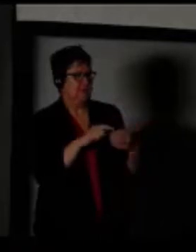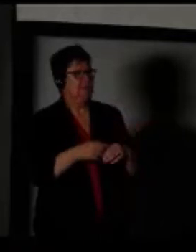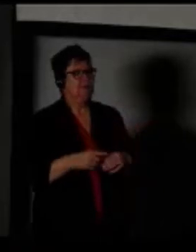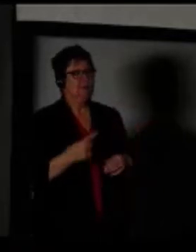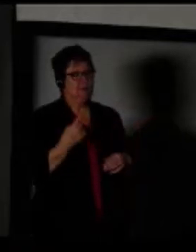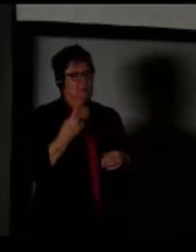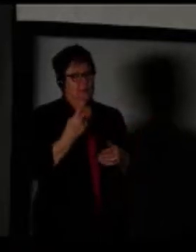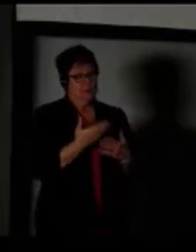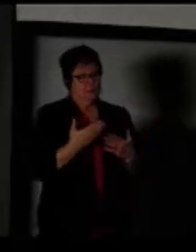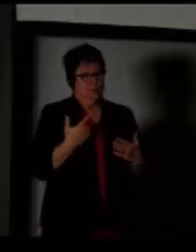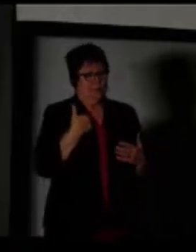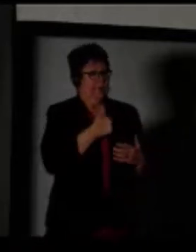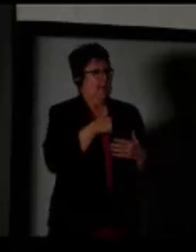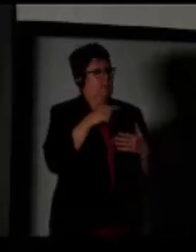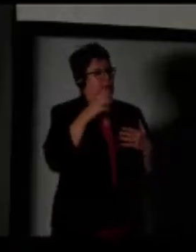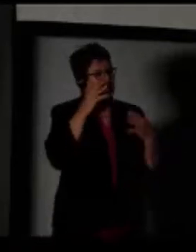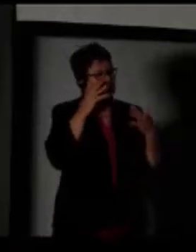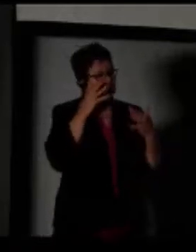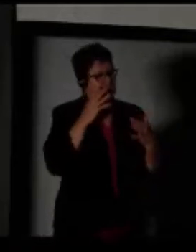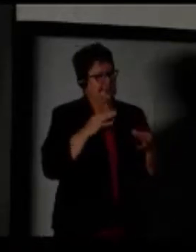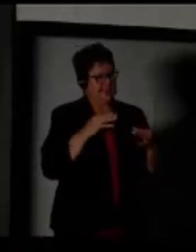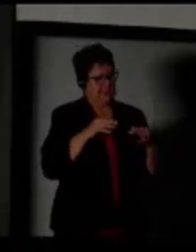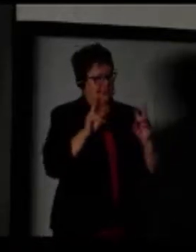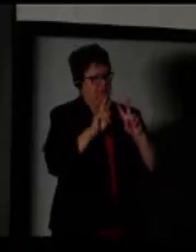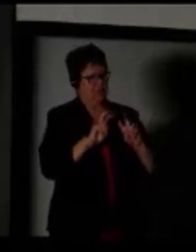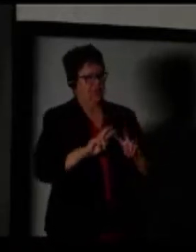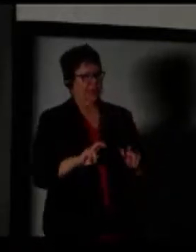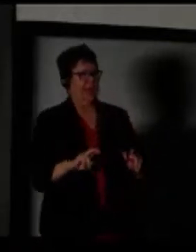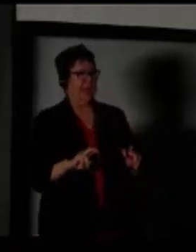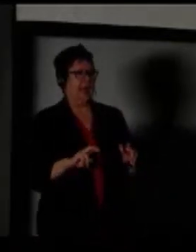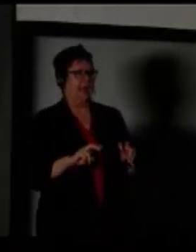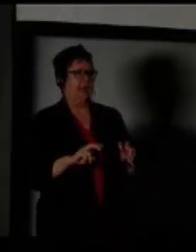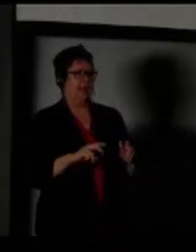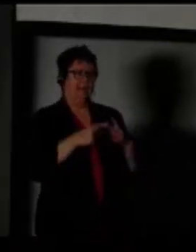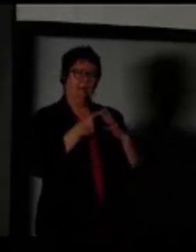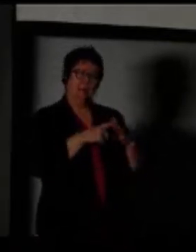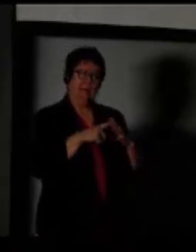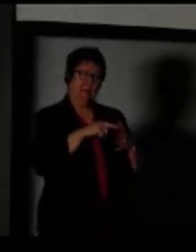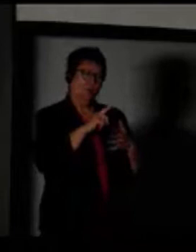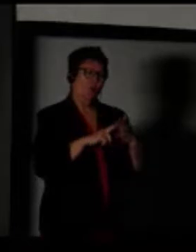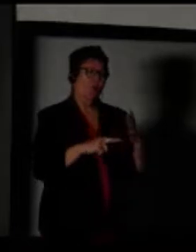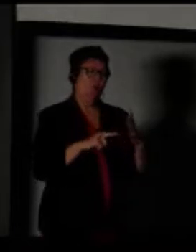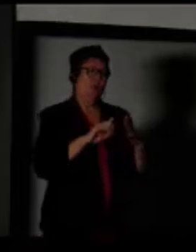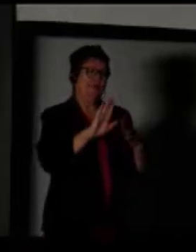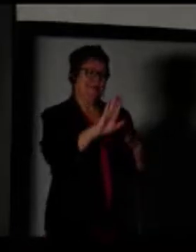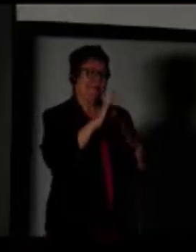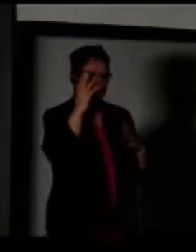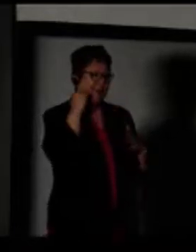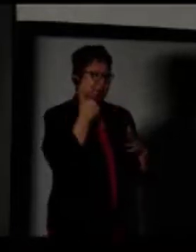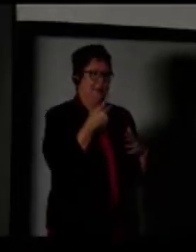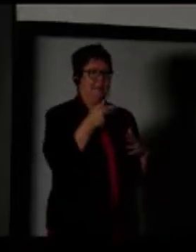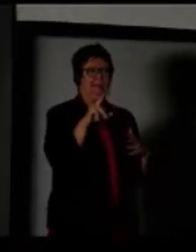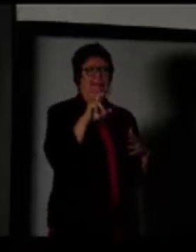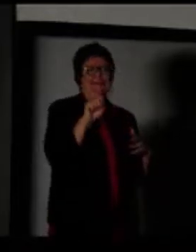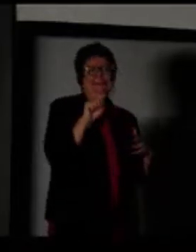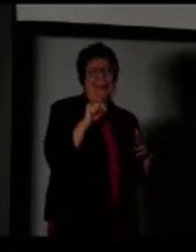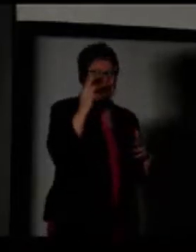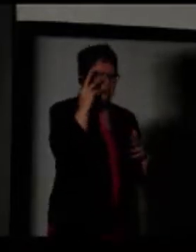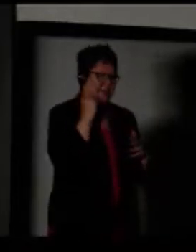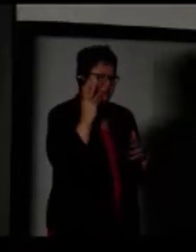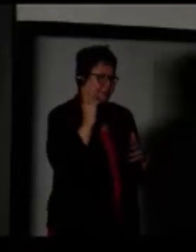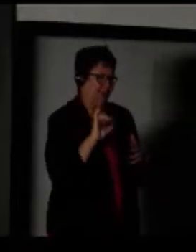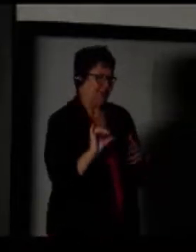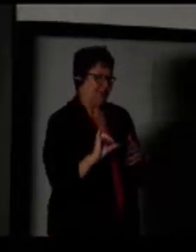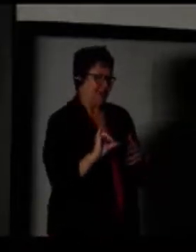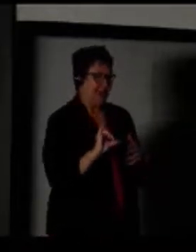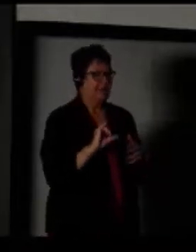we've decided to take a step back and look at is, from the very beginning, what is the guest experience like? Whether it be those